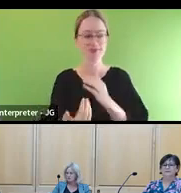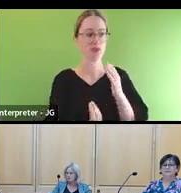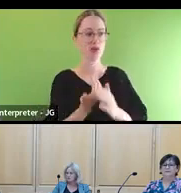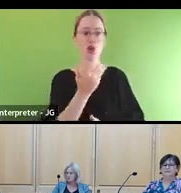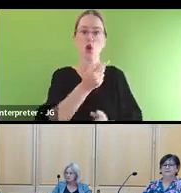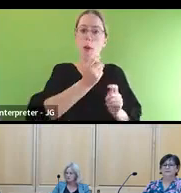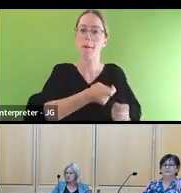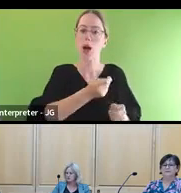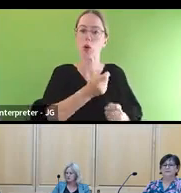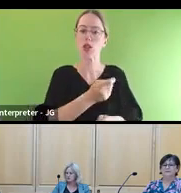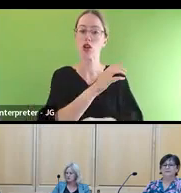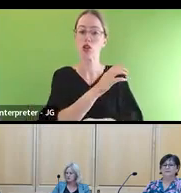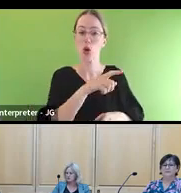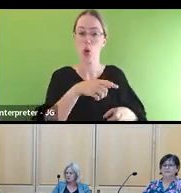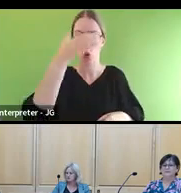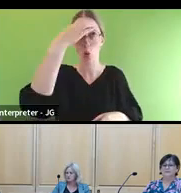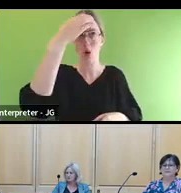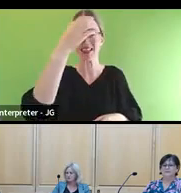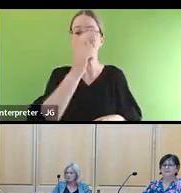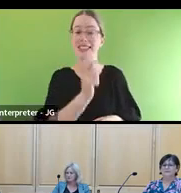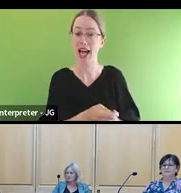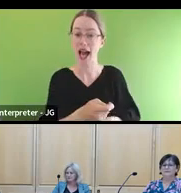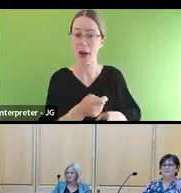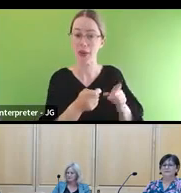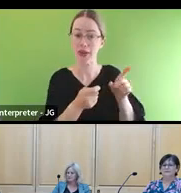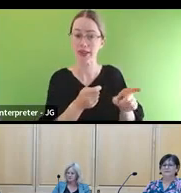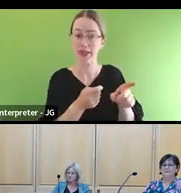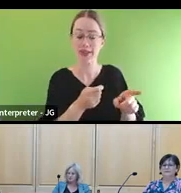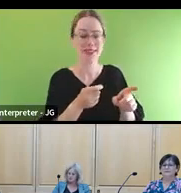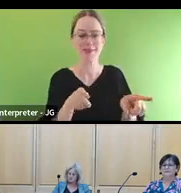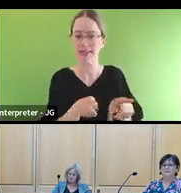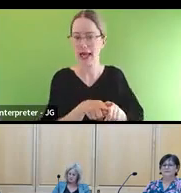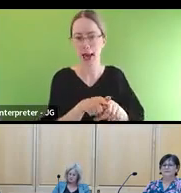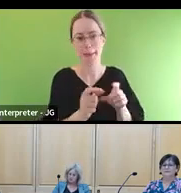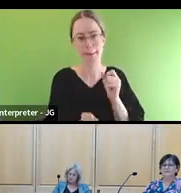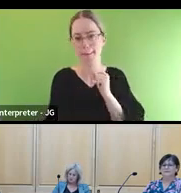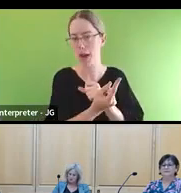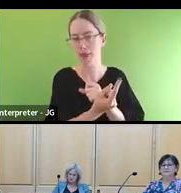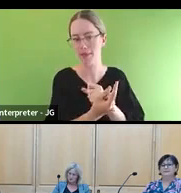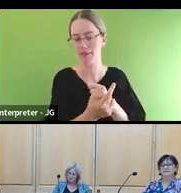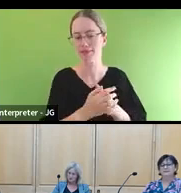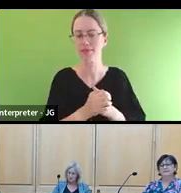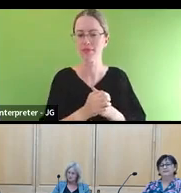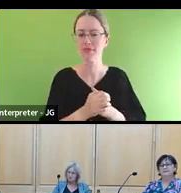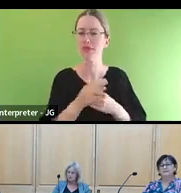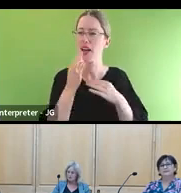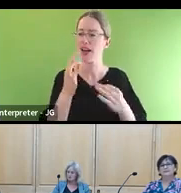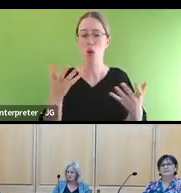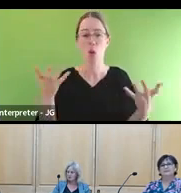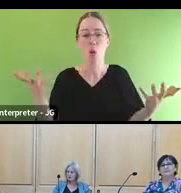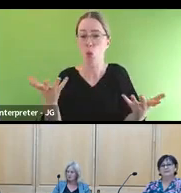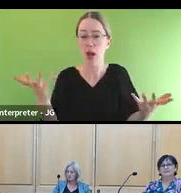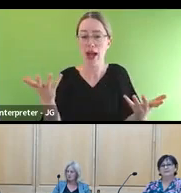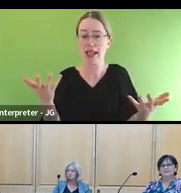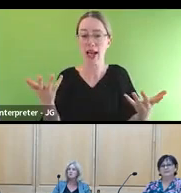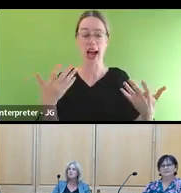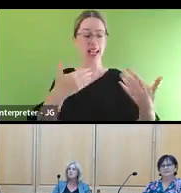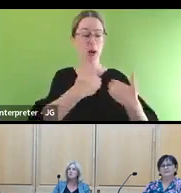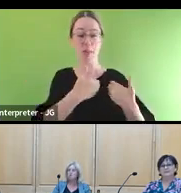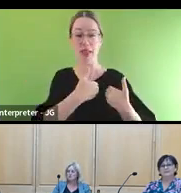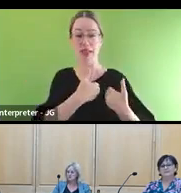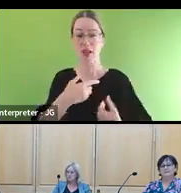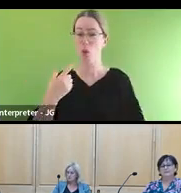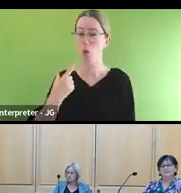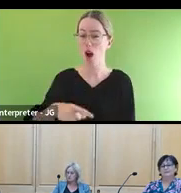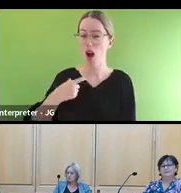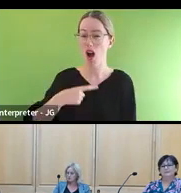in Queenstown that I've come across. Again, you know, same thing happening. So I ask, you know, where's the accountability? Why